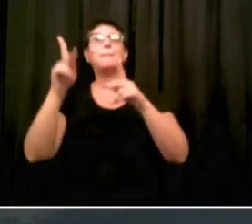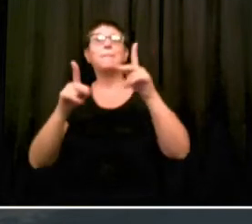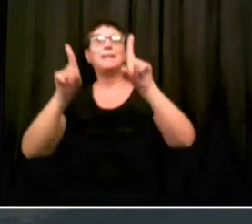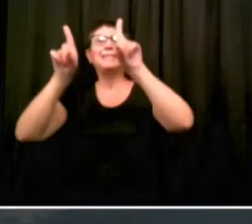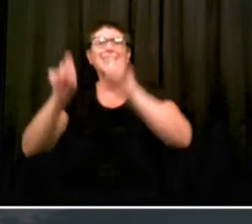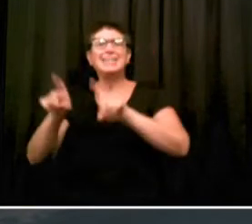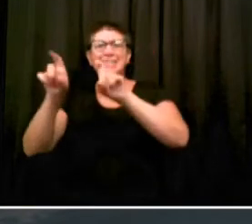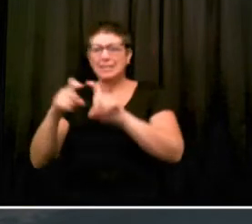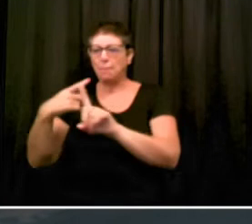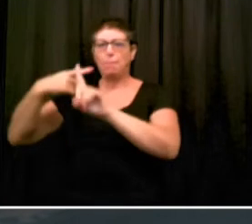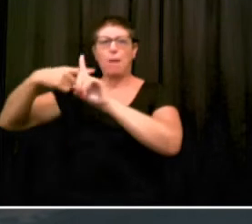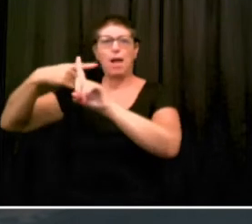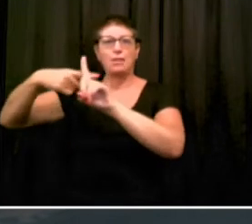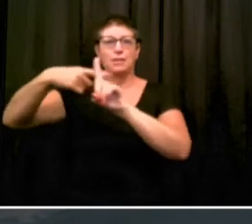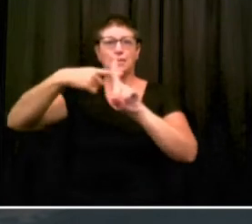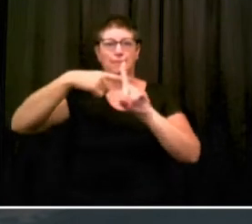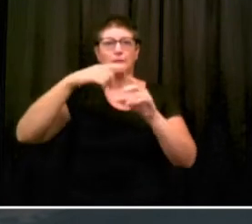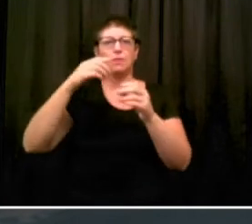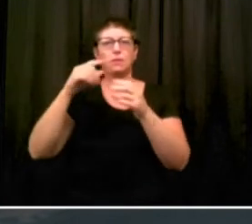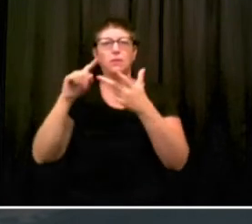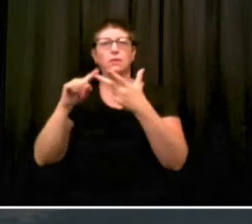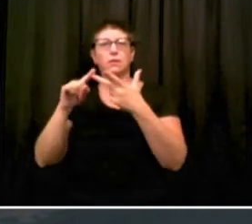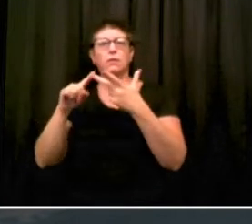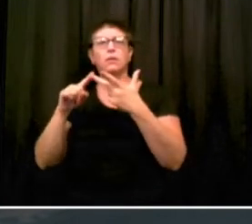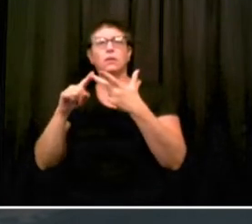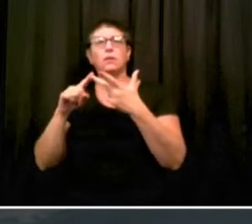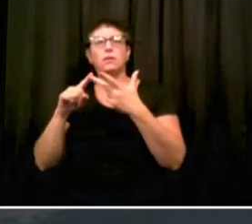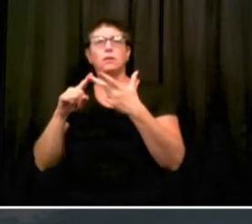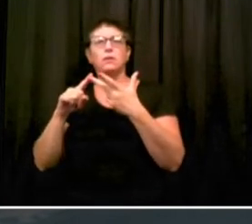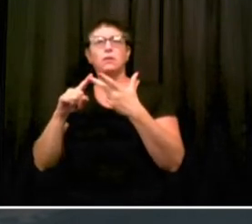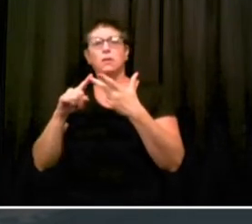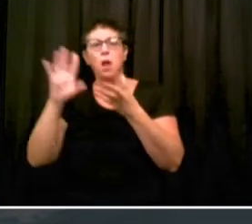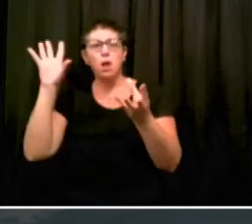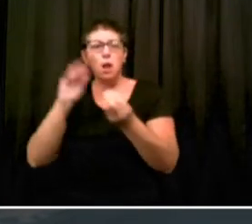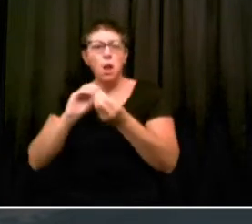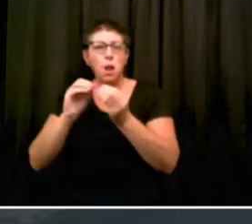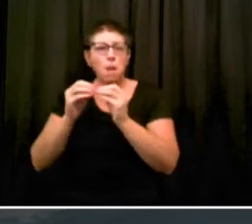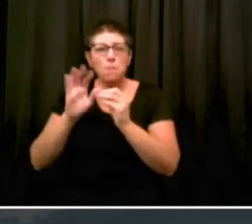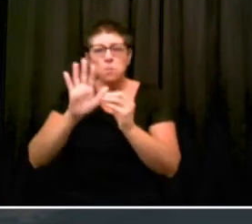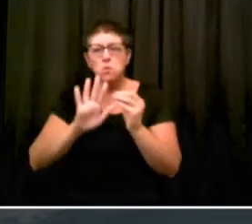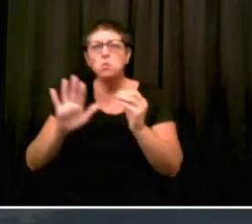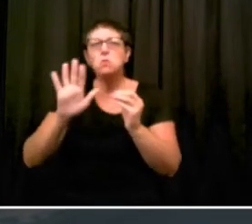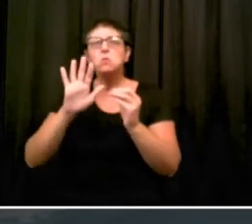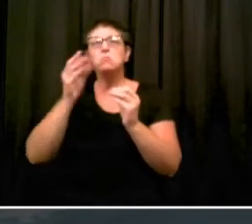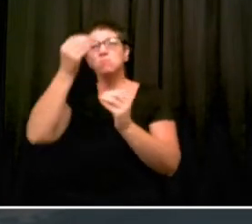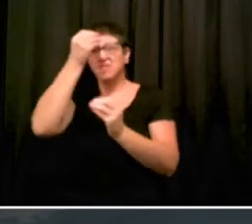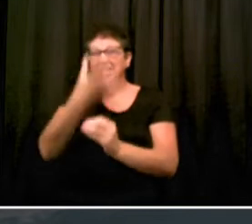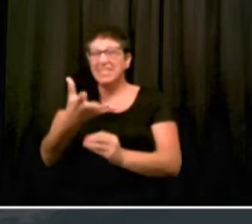citywide positive for COVID-19 threshold, 5%. Today's report, again, one of our lowest,